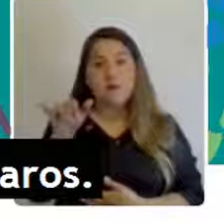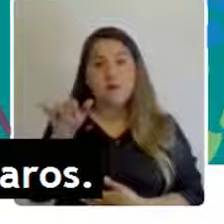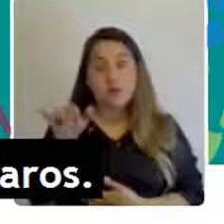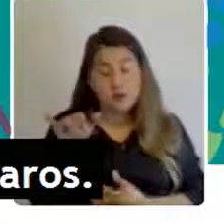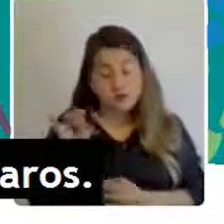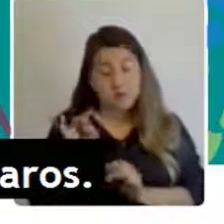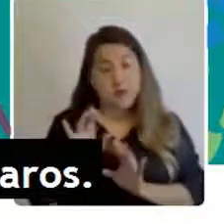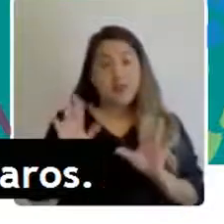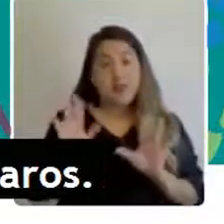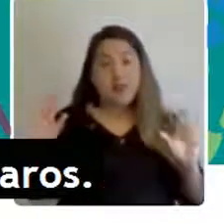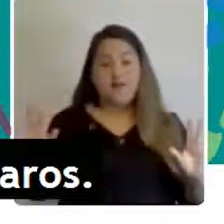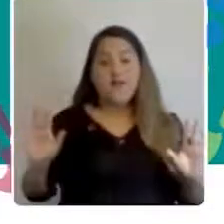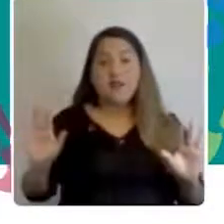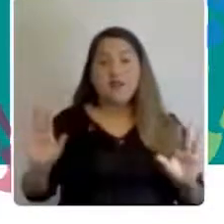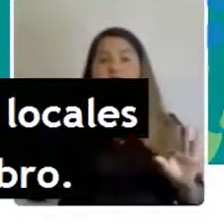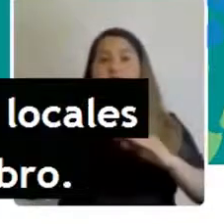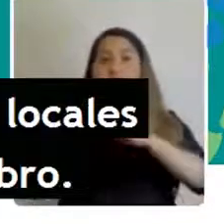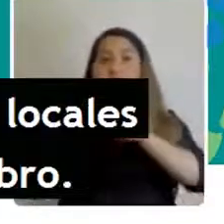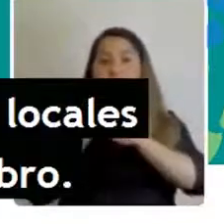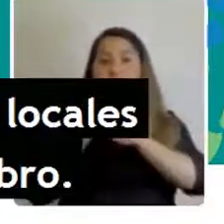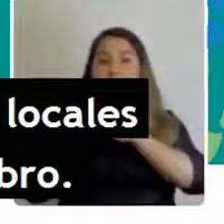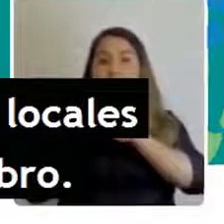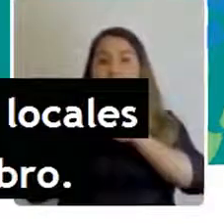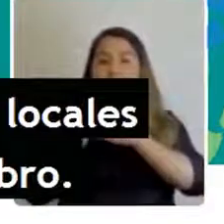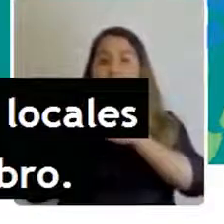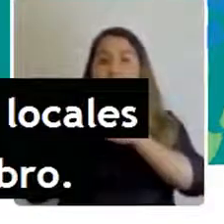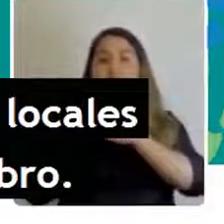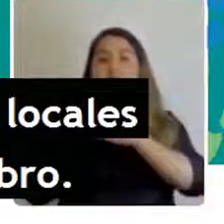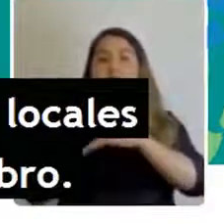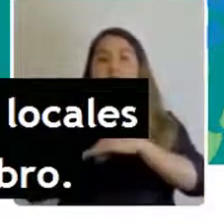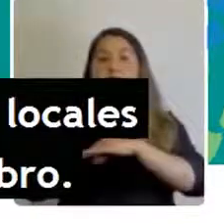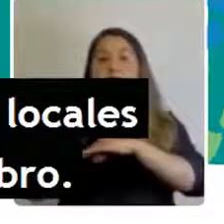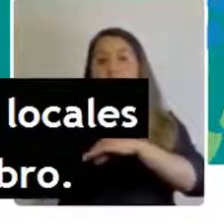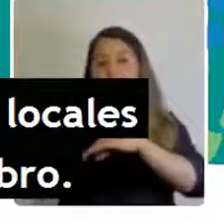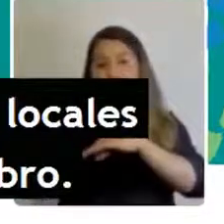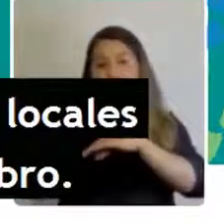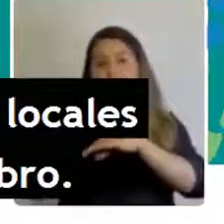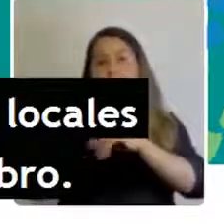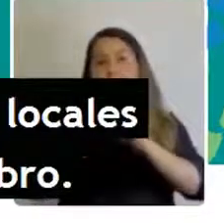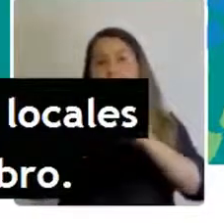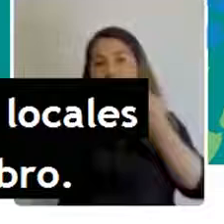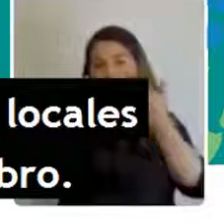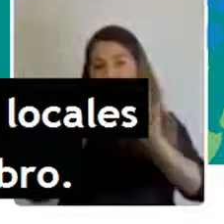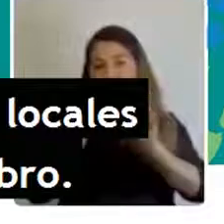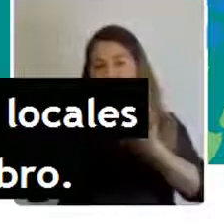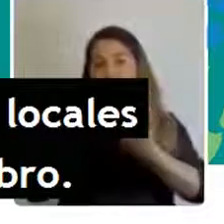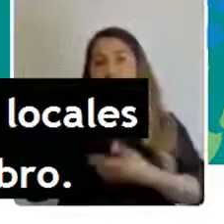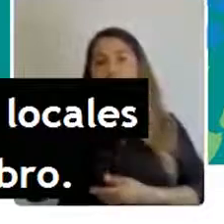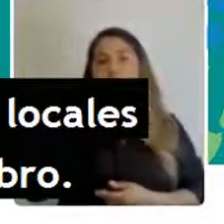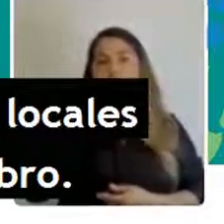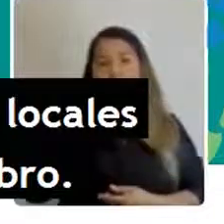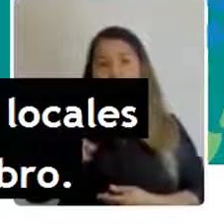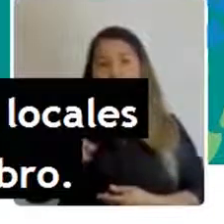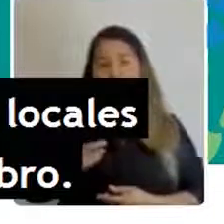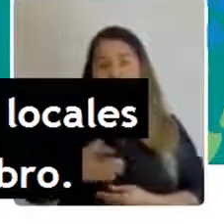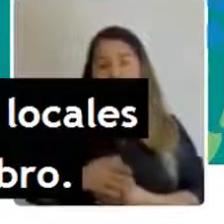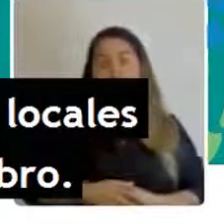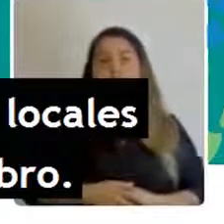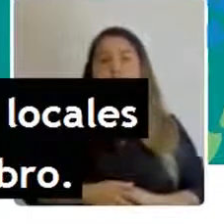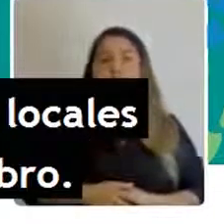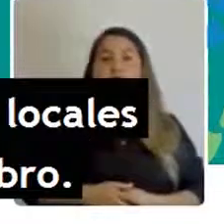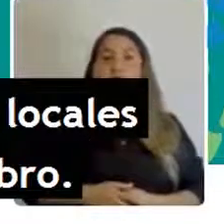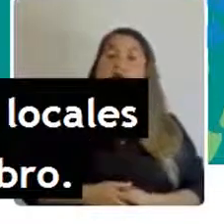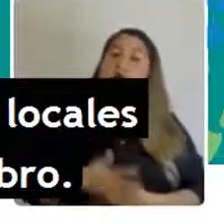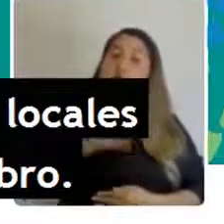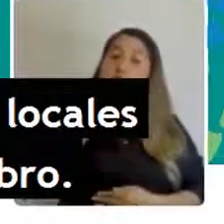because they are too expensive. The industry, they don't want to negotiate low prices.